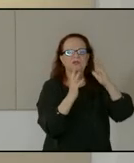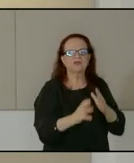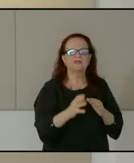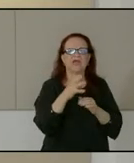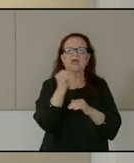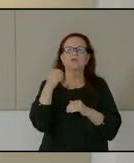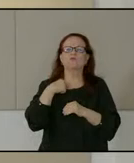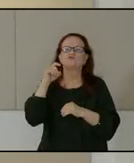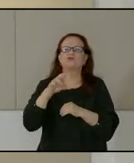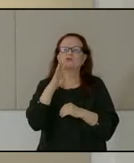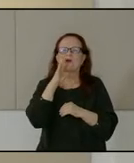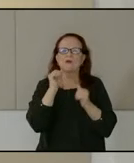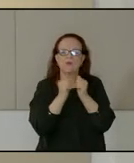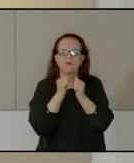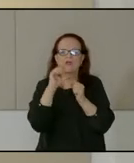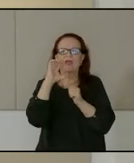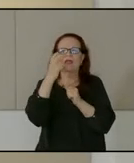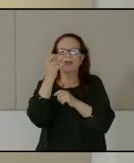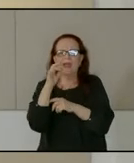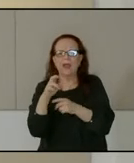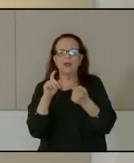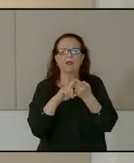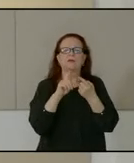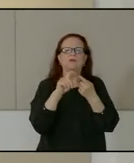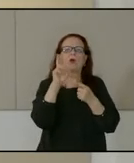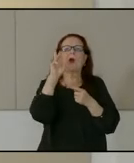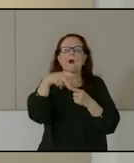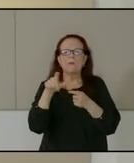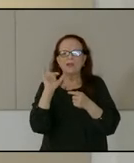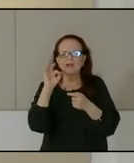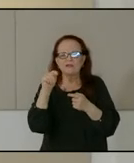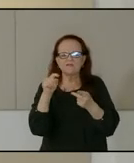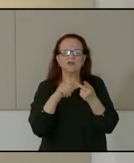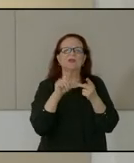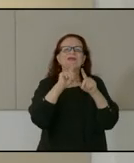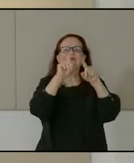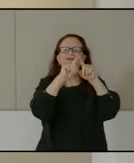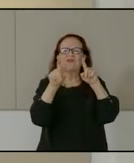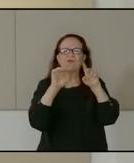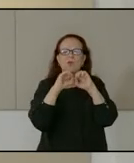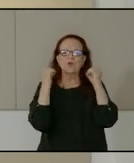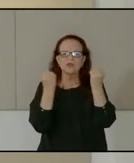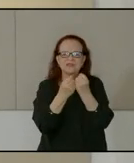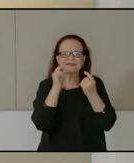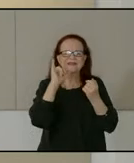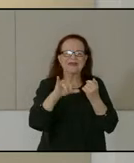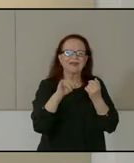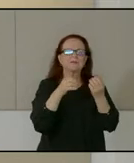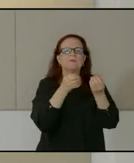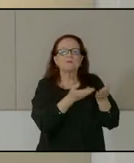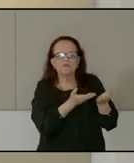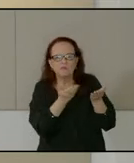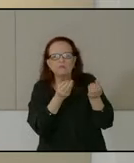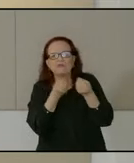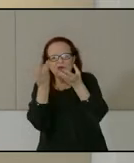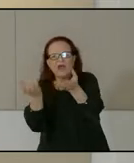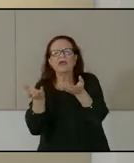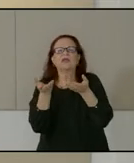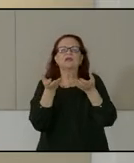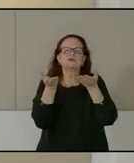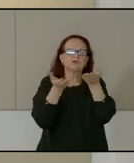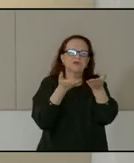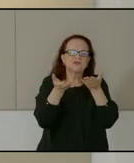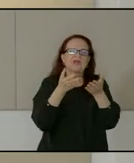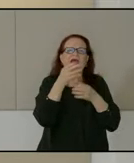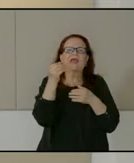You should talk to CAIR, you should talk to Uplift, you should talk to any number of organizations that are providing these services. But having an Office of Immigrant